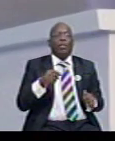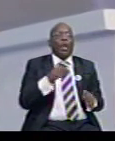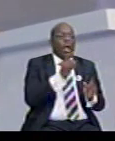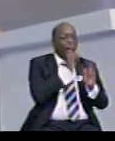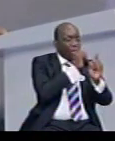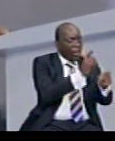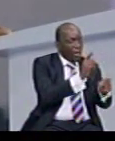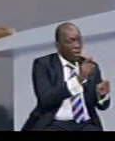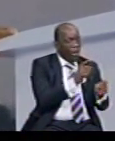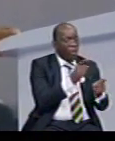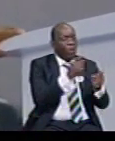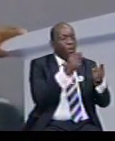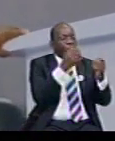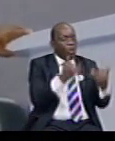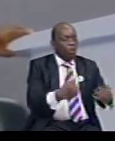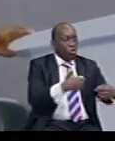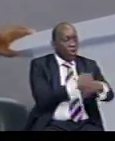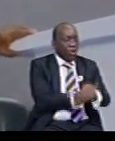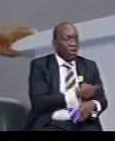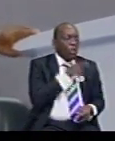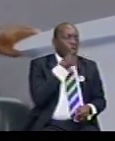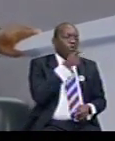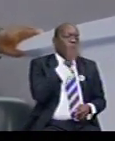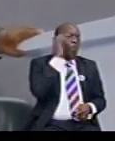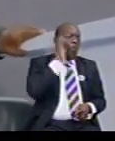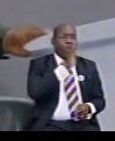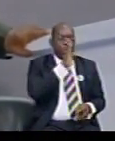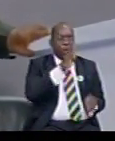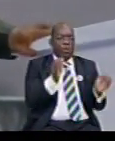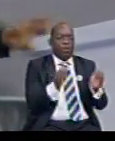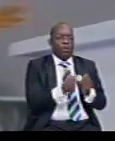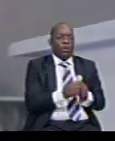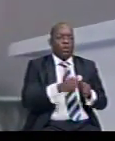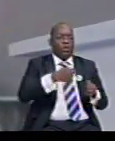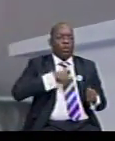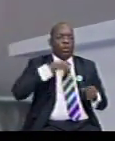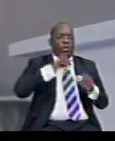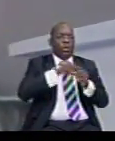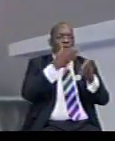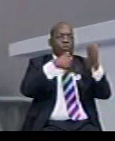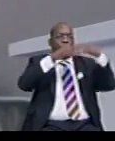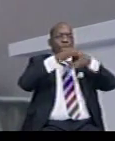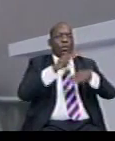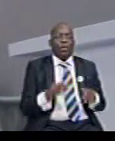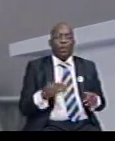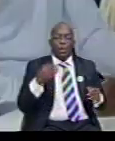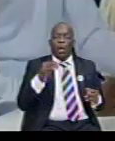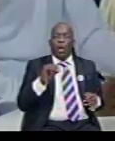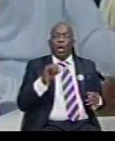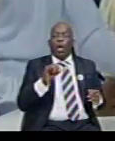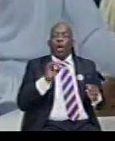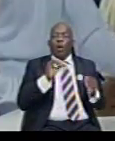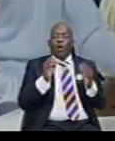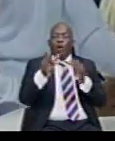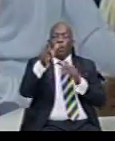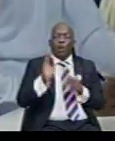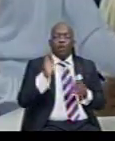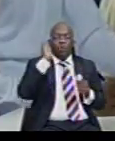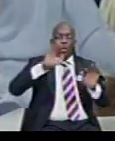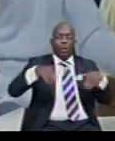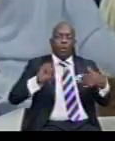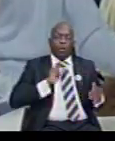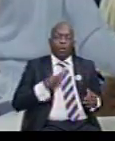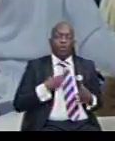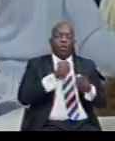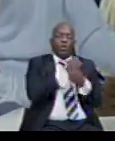thou shalt be with me in paradise. That God will give us passion. That God will give